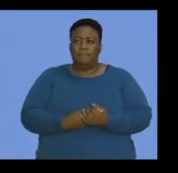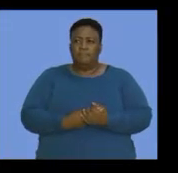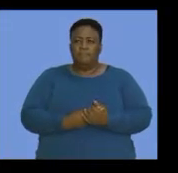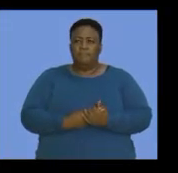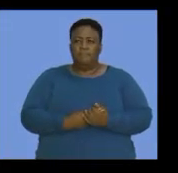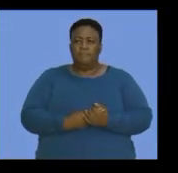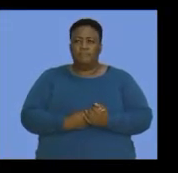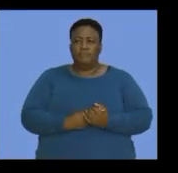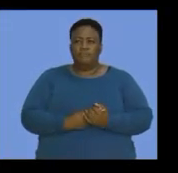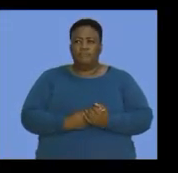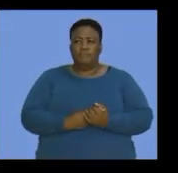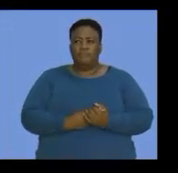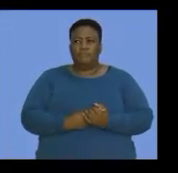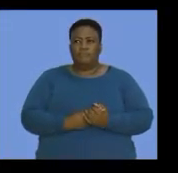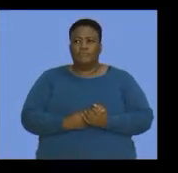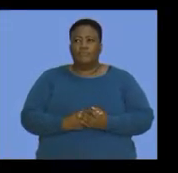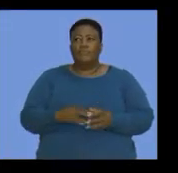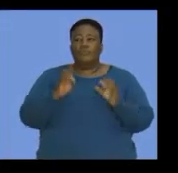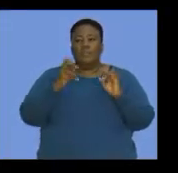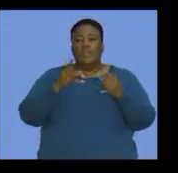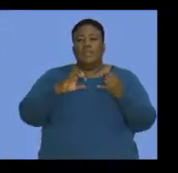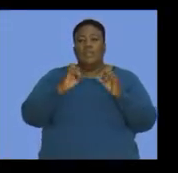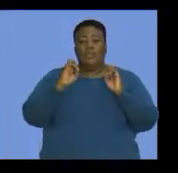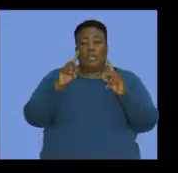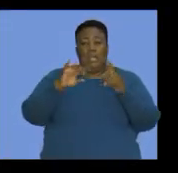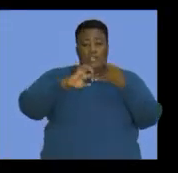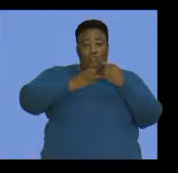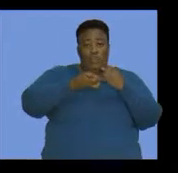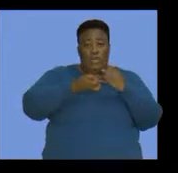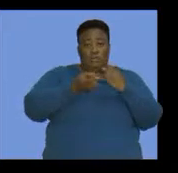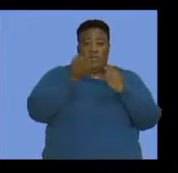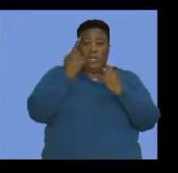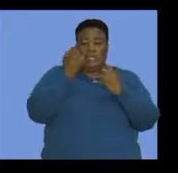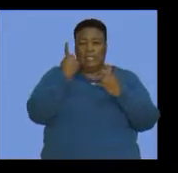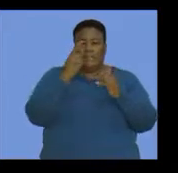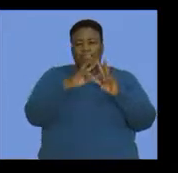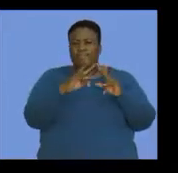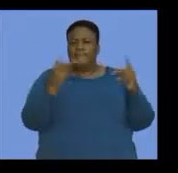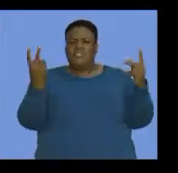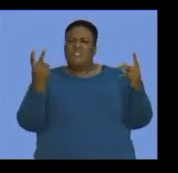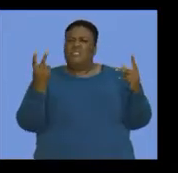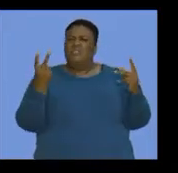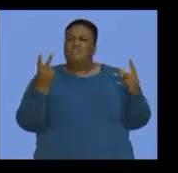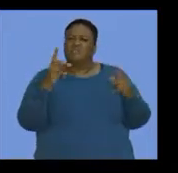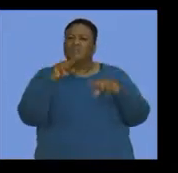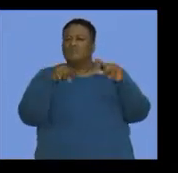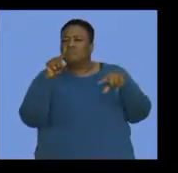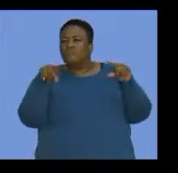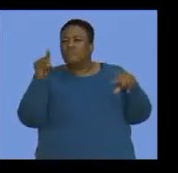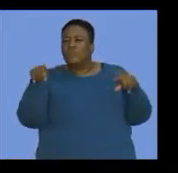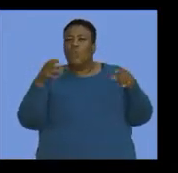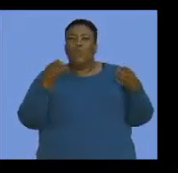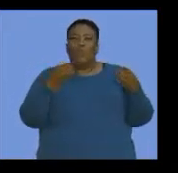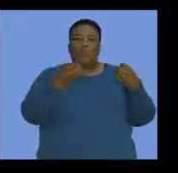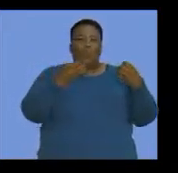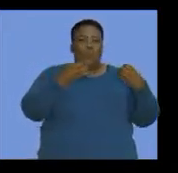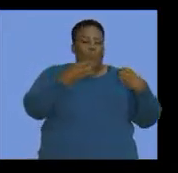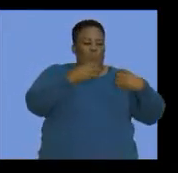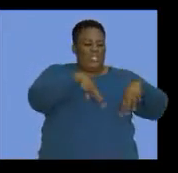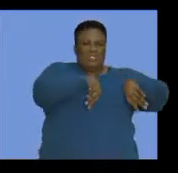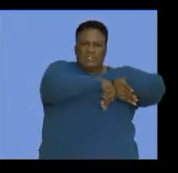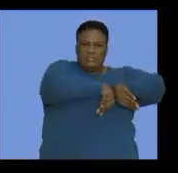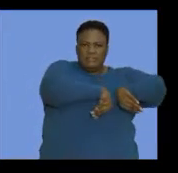Now, let's try and understand what are the different types of waste that we get and how we classify